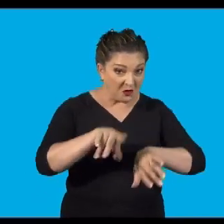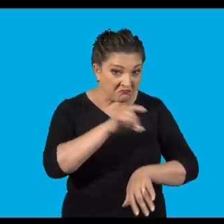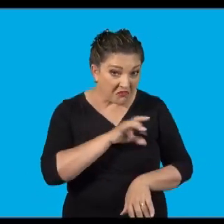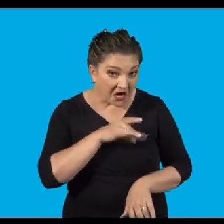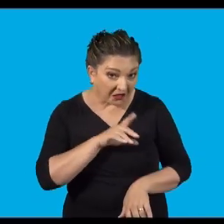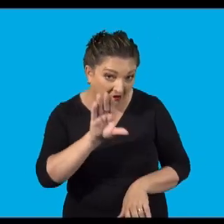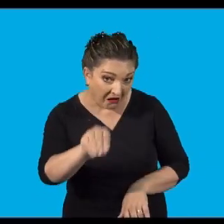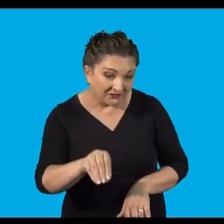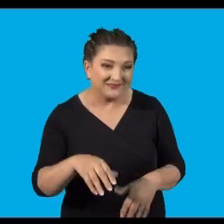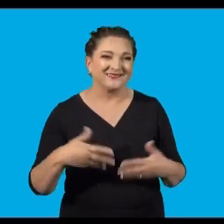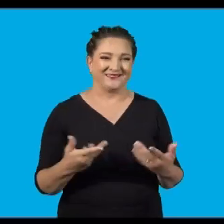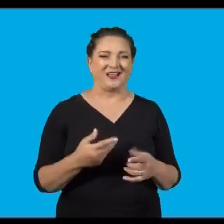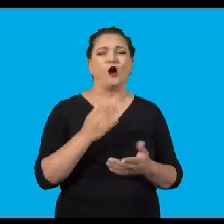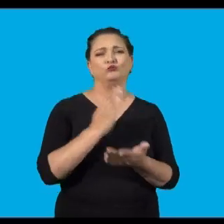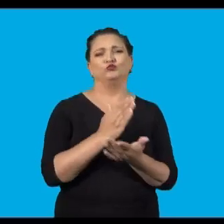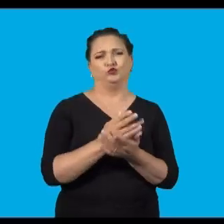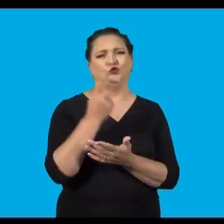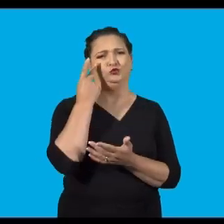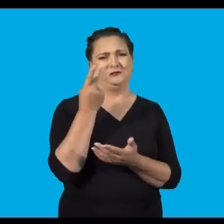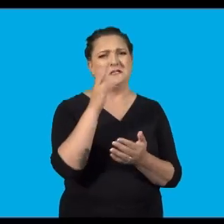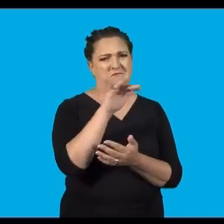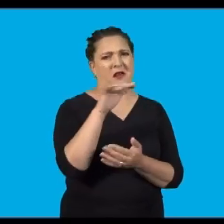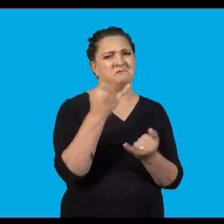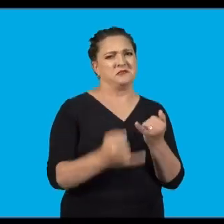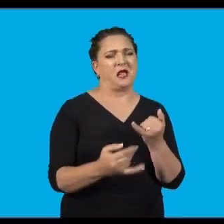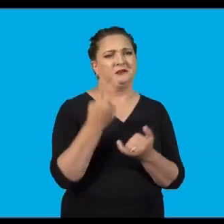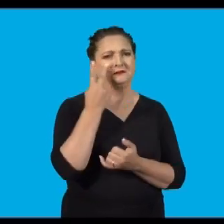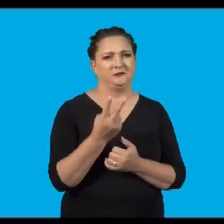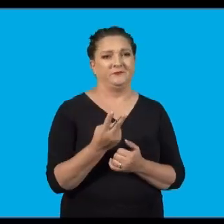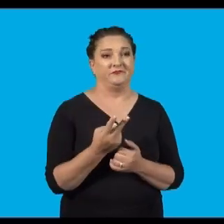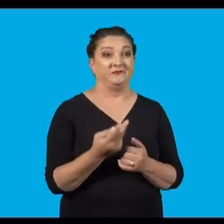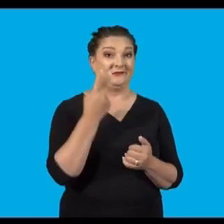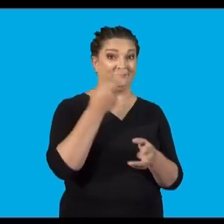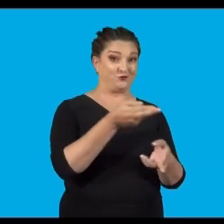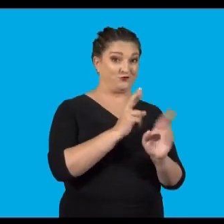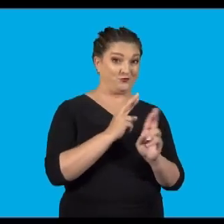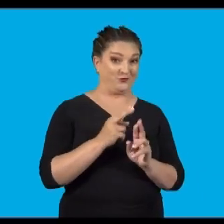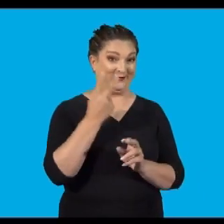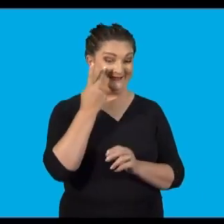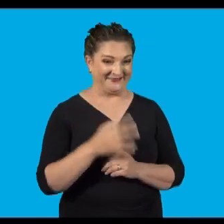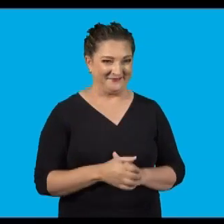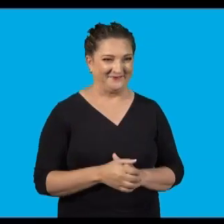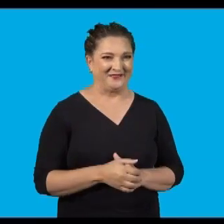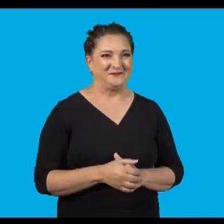whether they panicked now. I'm sure you must have identified a few of them. So let's see what